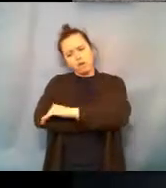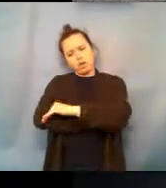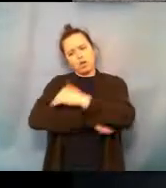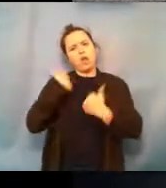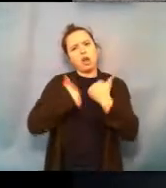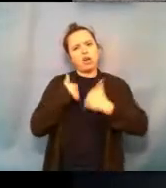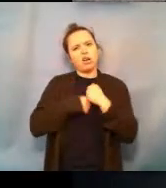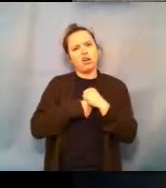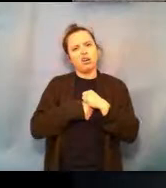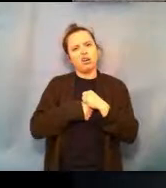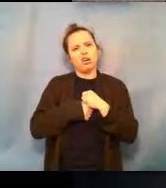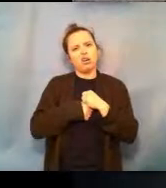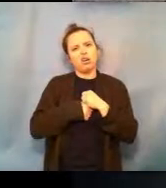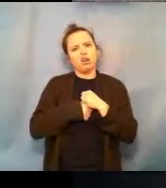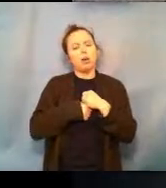lunch?